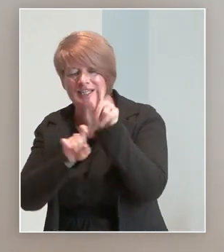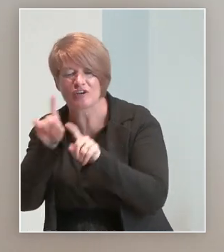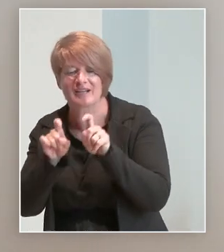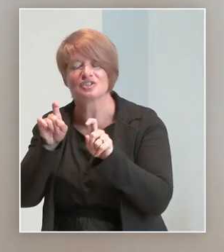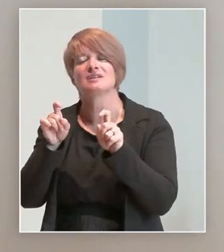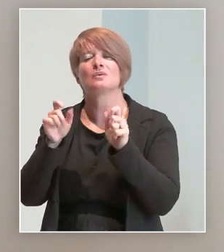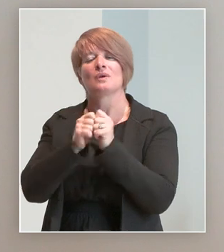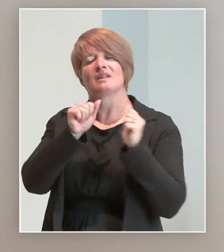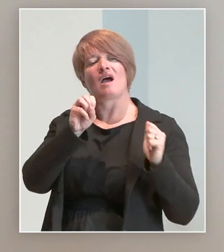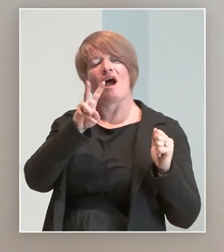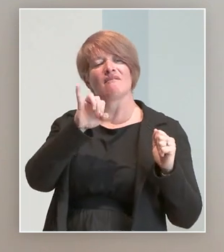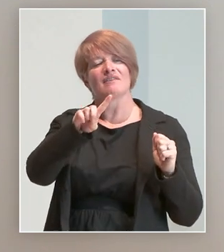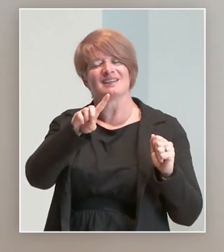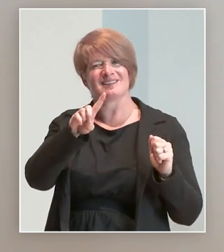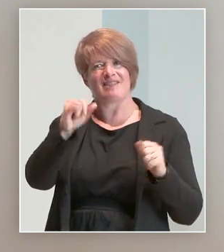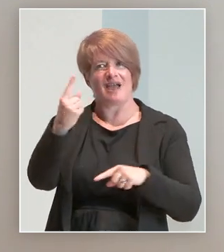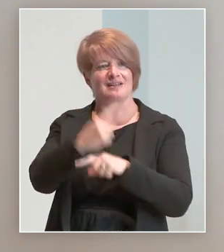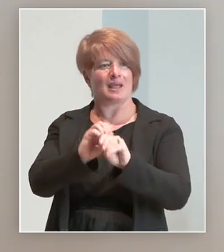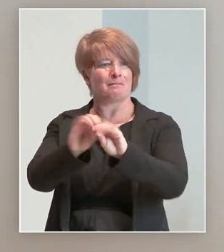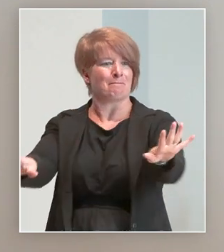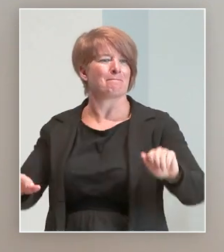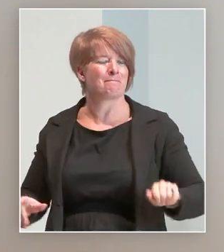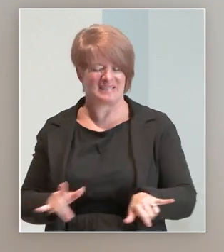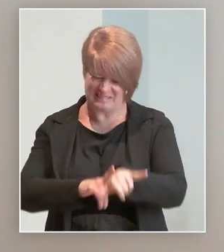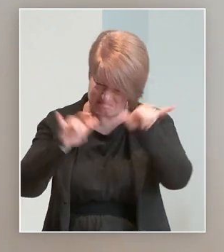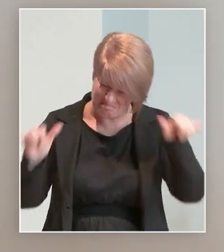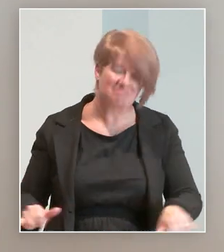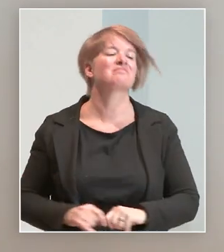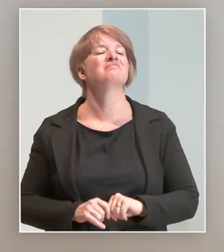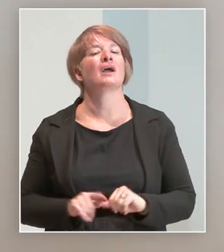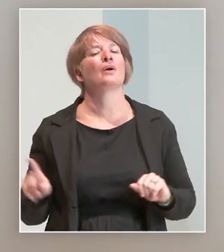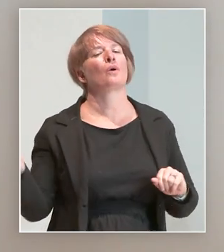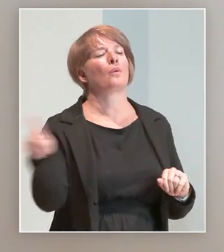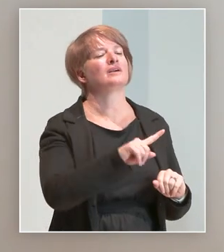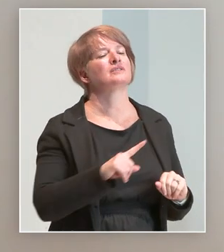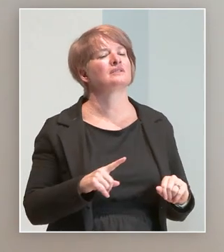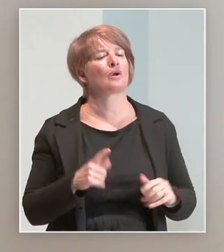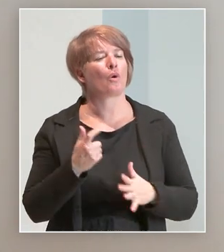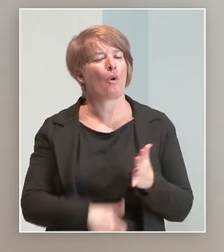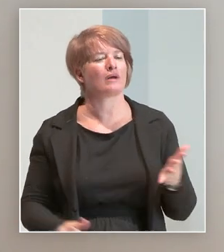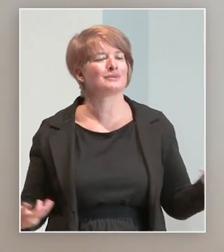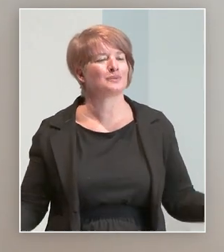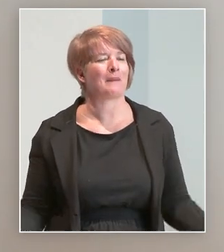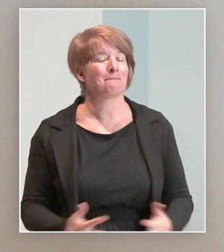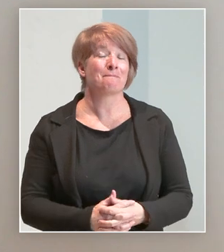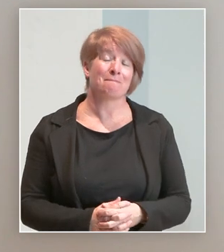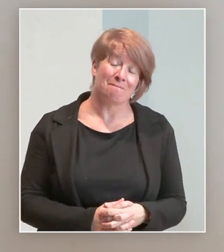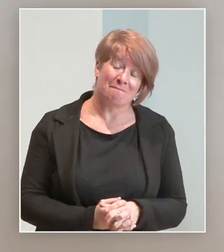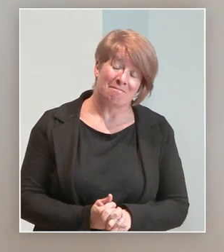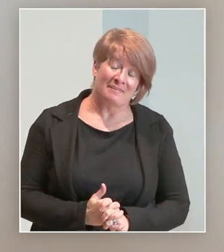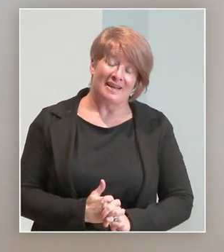Ovid came out on that very day. Question, what is this going to cost?